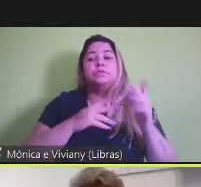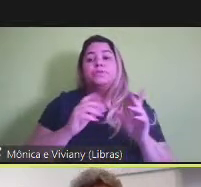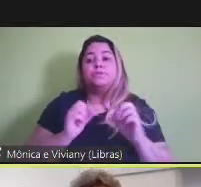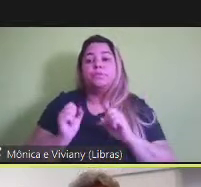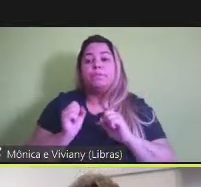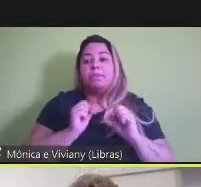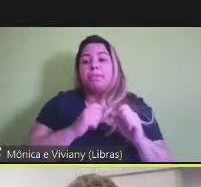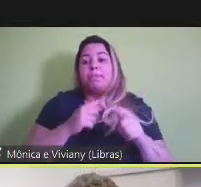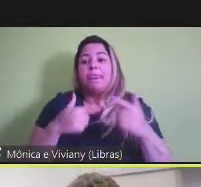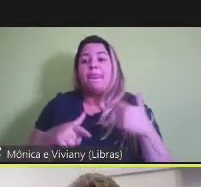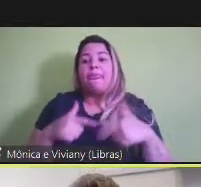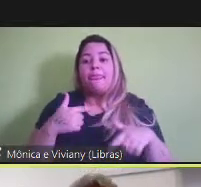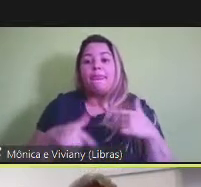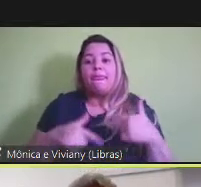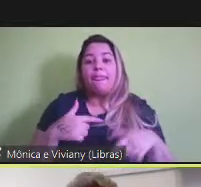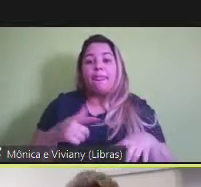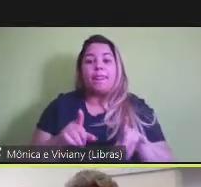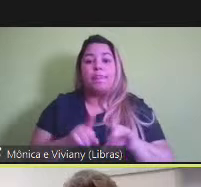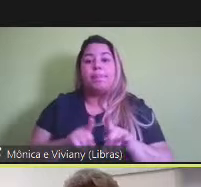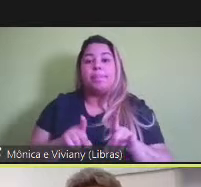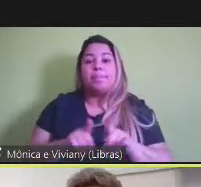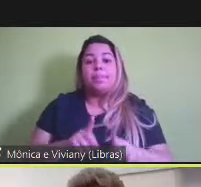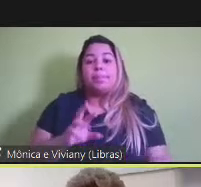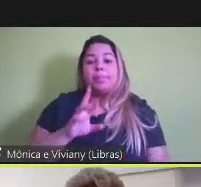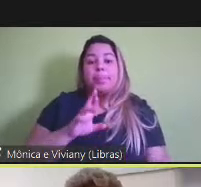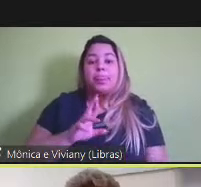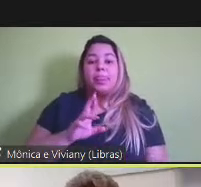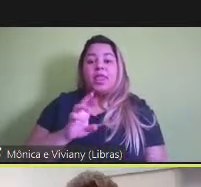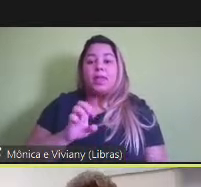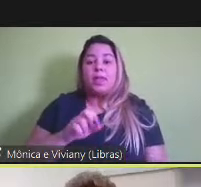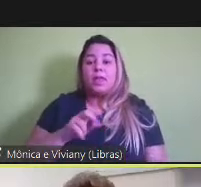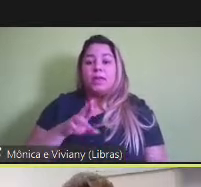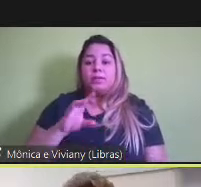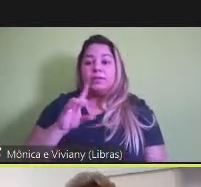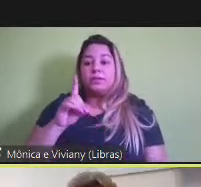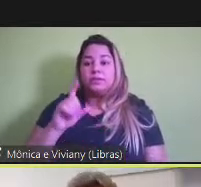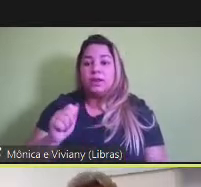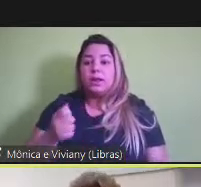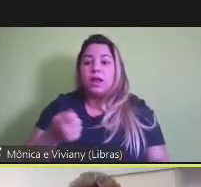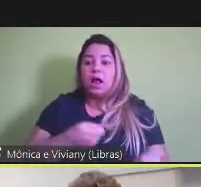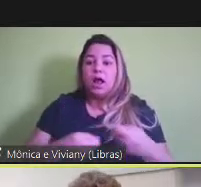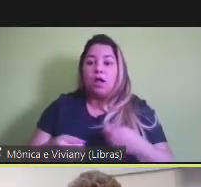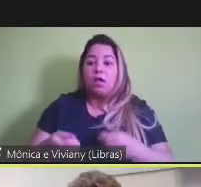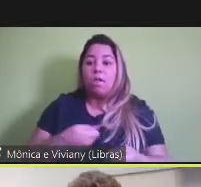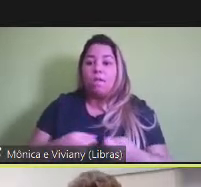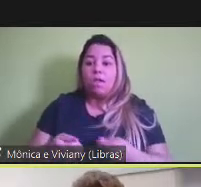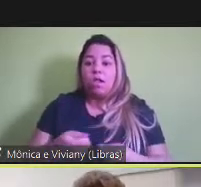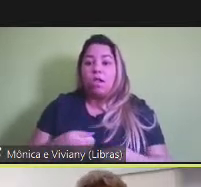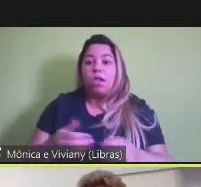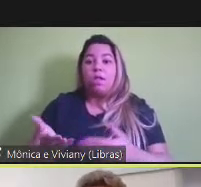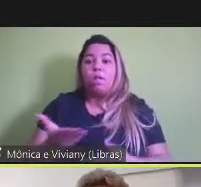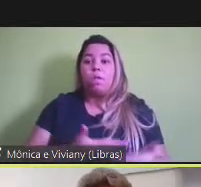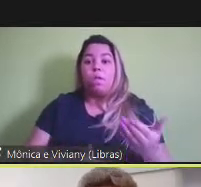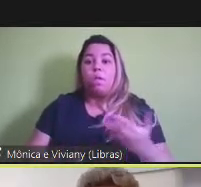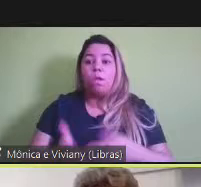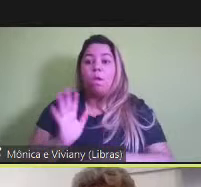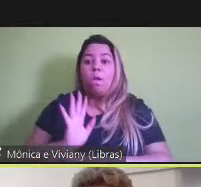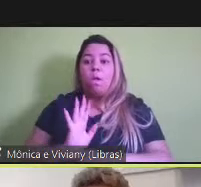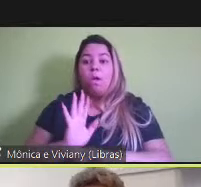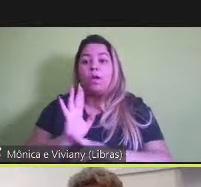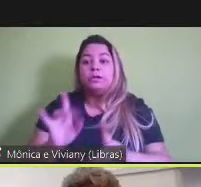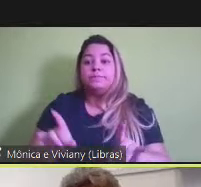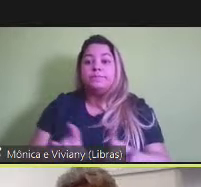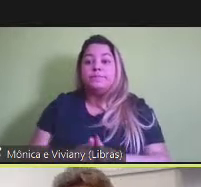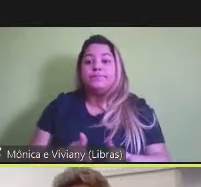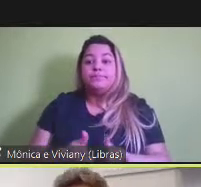to be able to work in a more integrated way, articulated way, collaborative amongst the